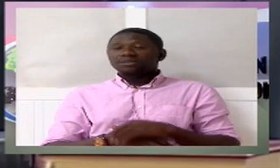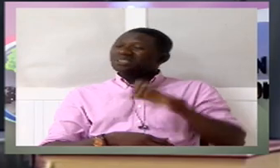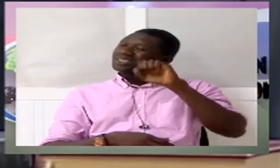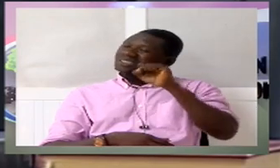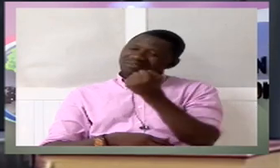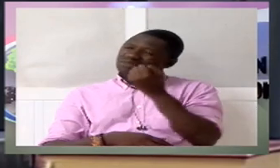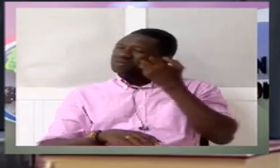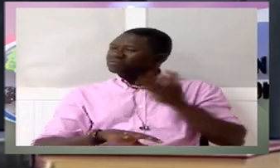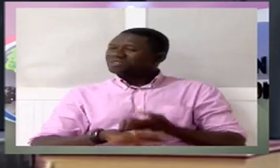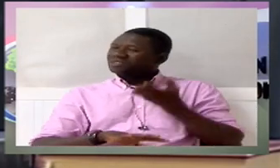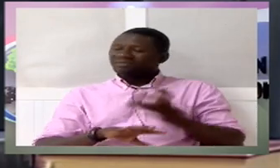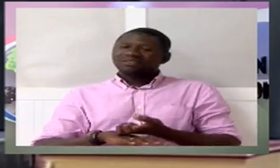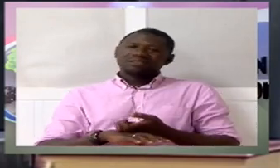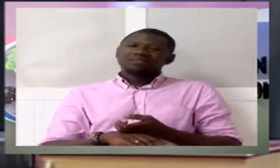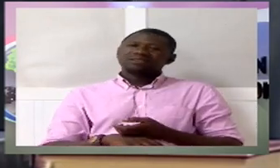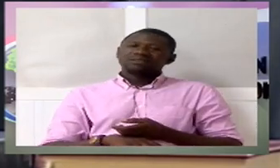Difficulties.